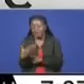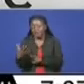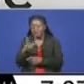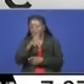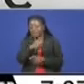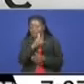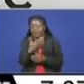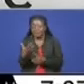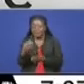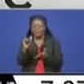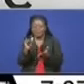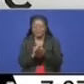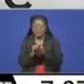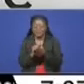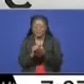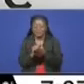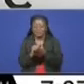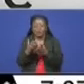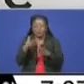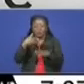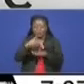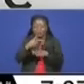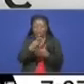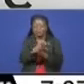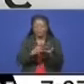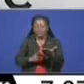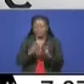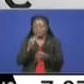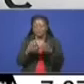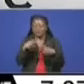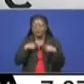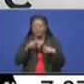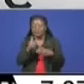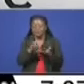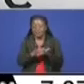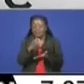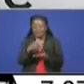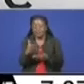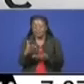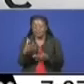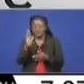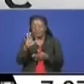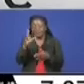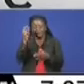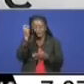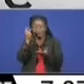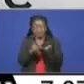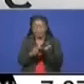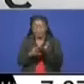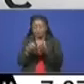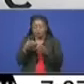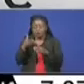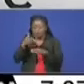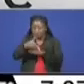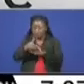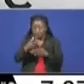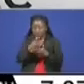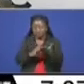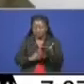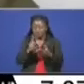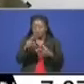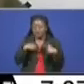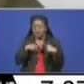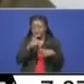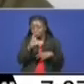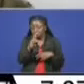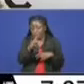canned item for 5 cent overprice, and you got 2,000 of those canned items in there, you're going to be